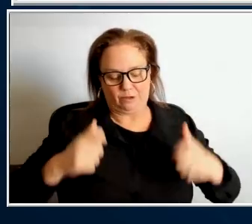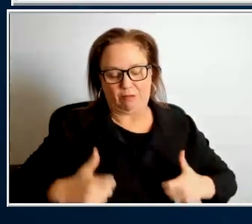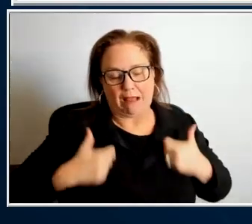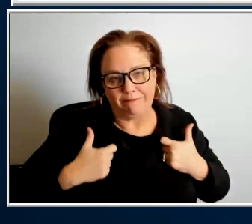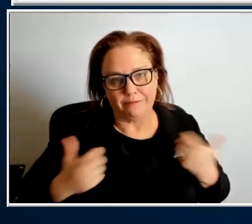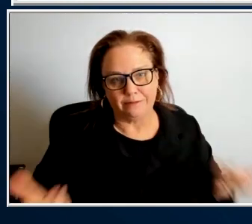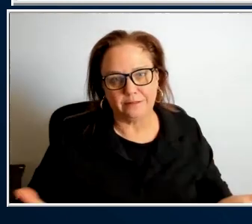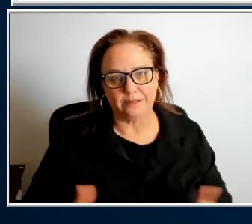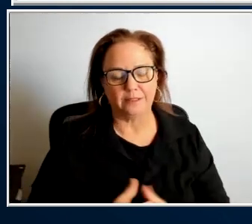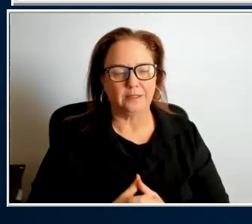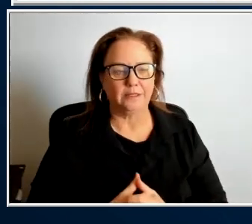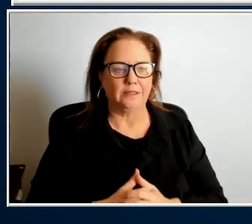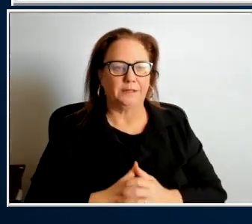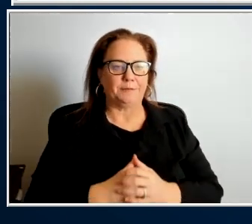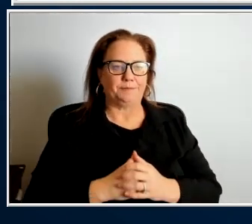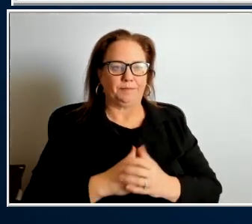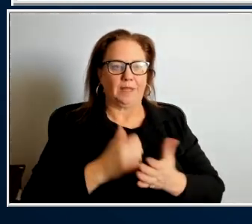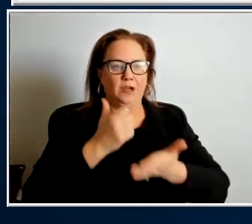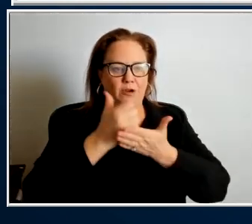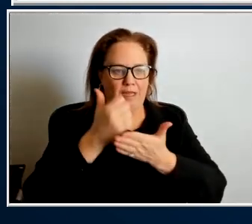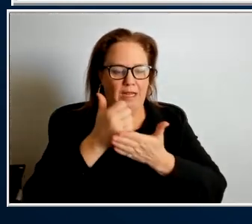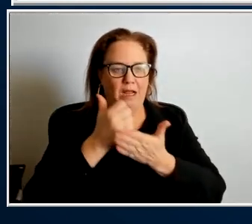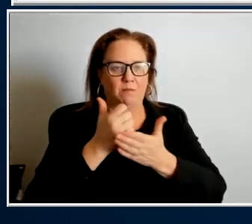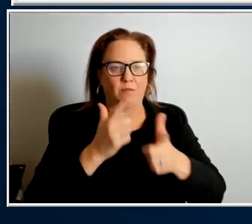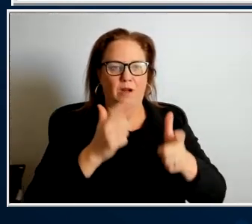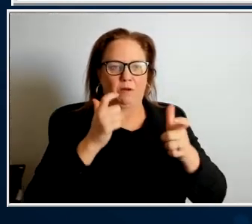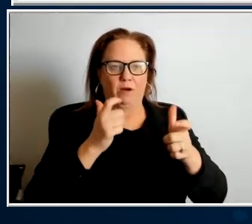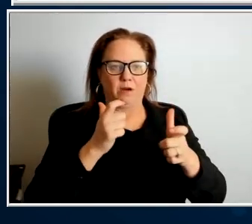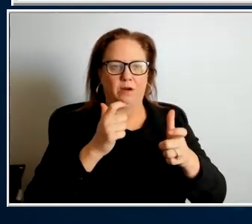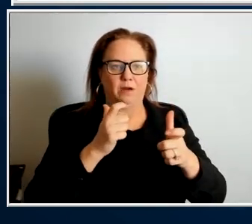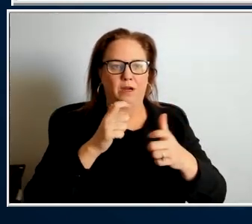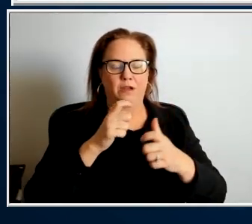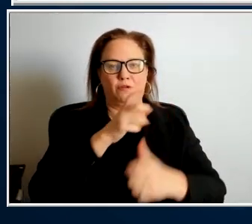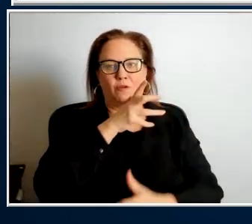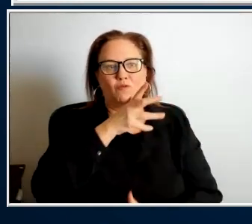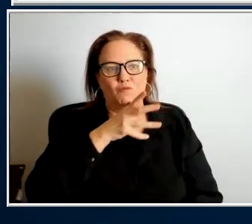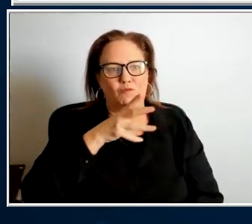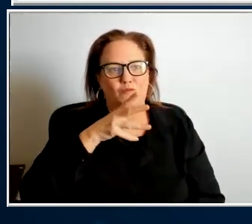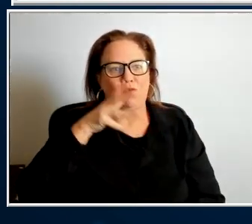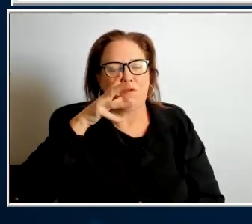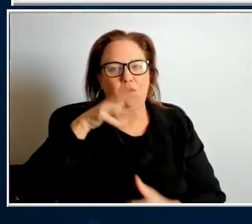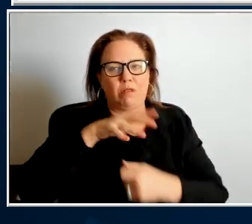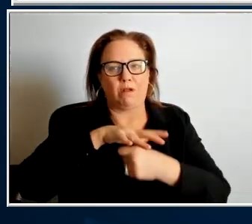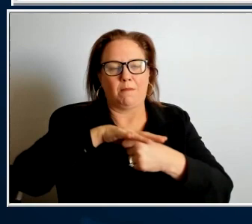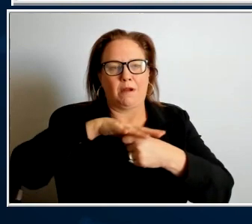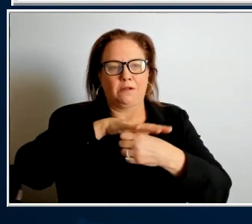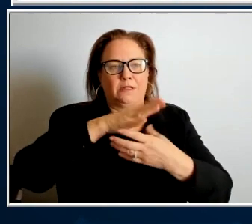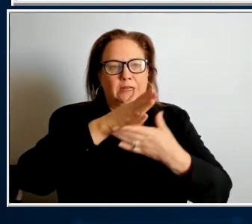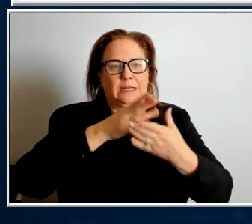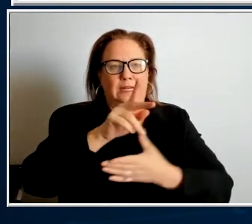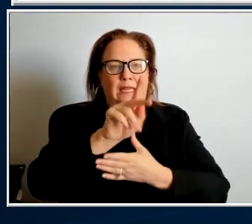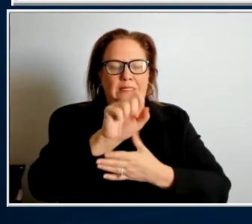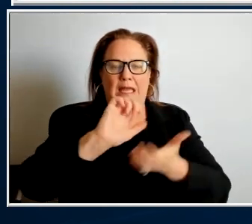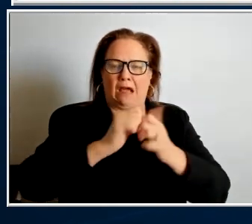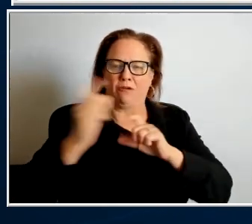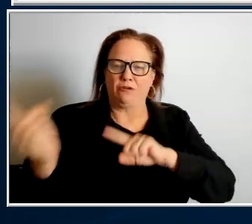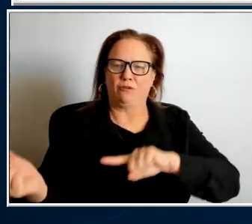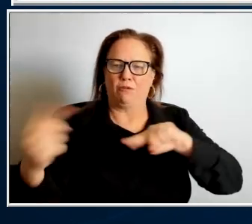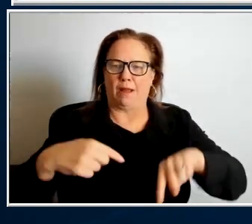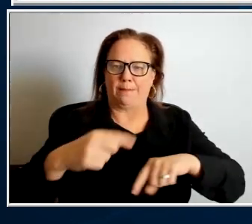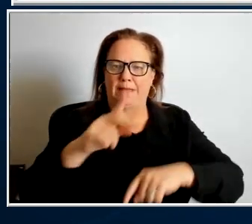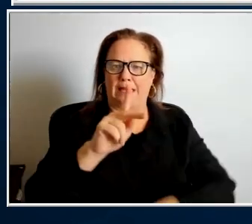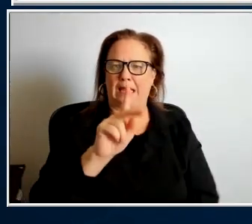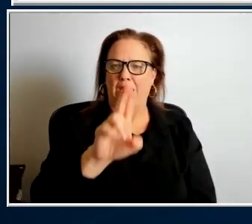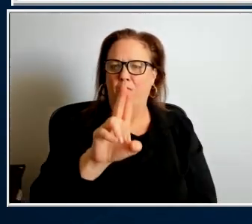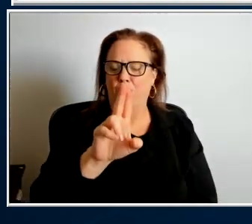mentioned getting help quickly, and you're in one of the most rural parts of the state of Kansas. How did you end up here at the University of Kansas Health